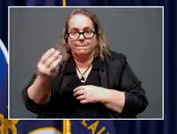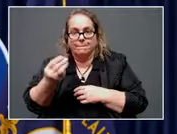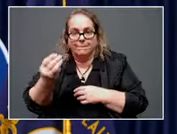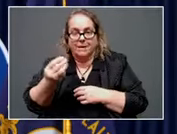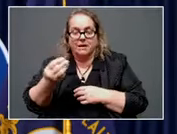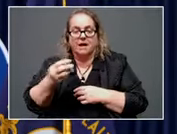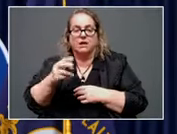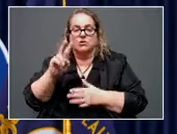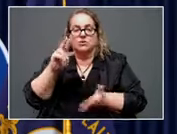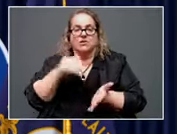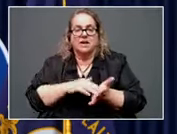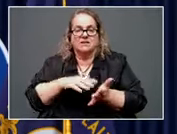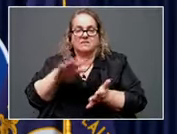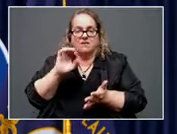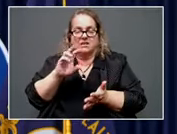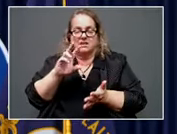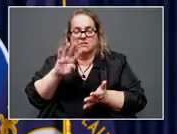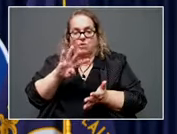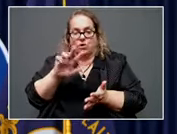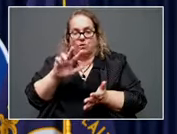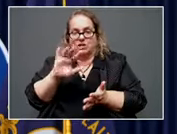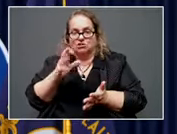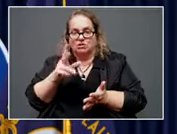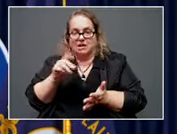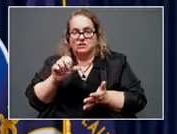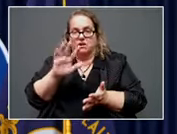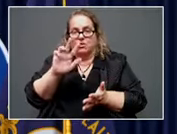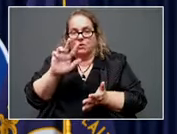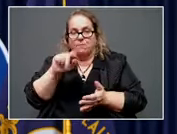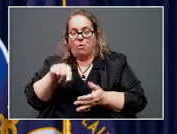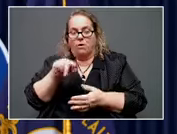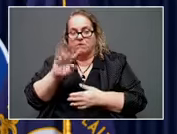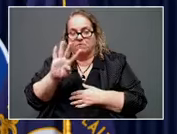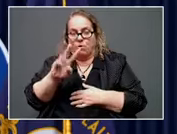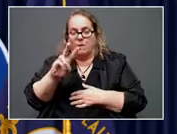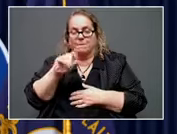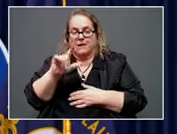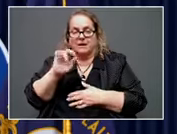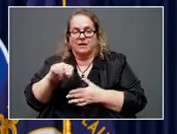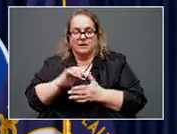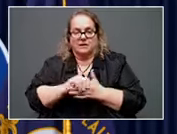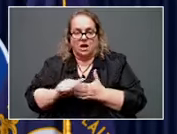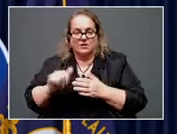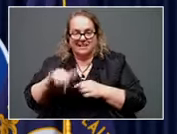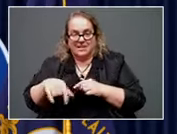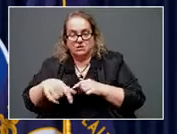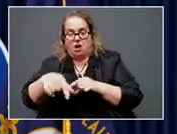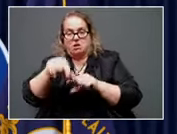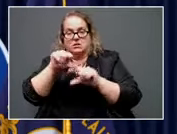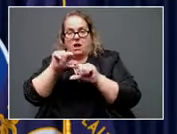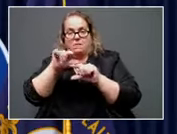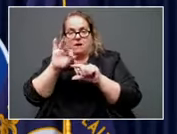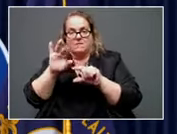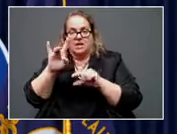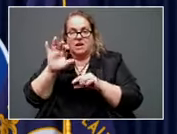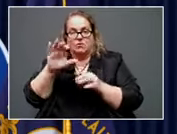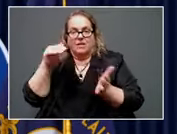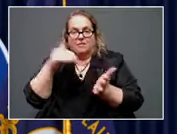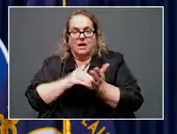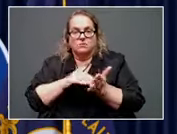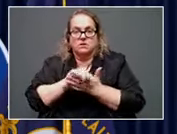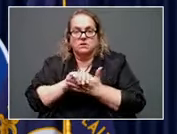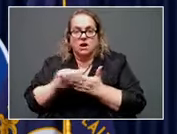checks at $3.4 million. This is on top of the $800,000 that's been paid